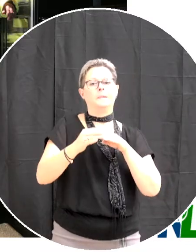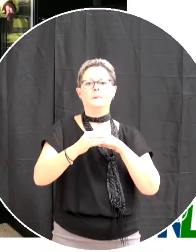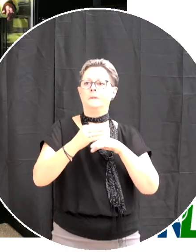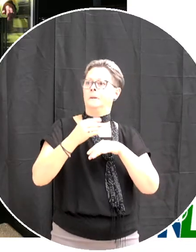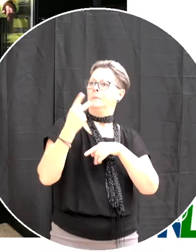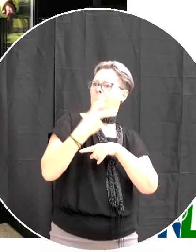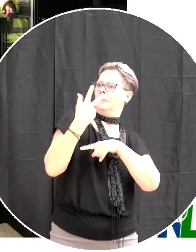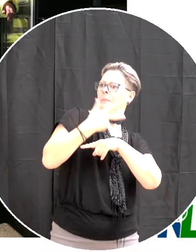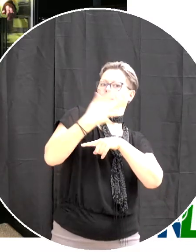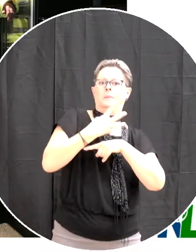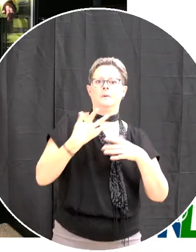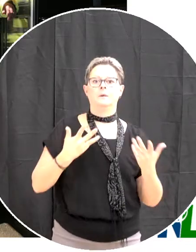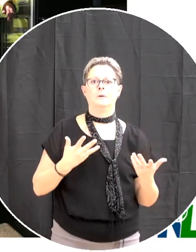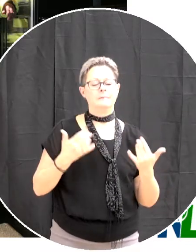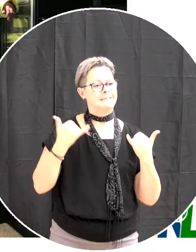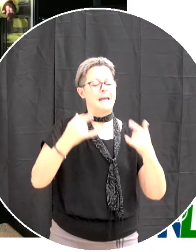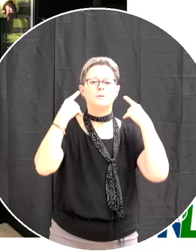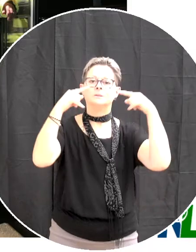we're there now.